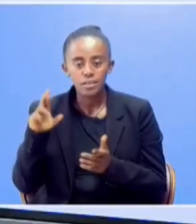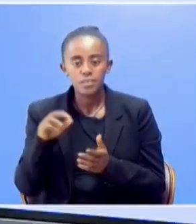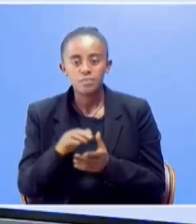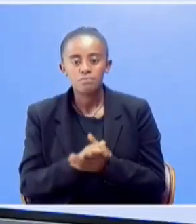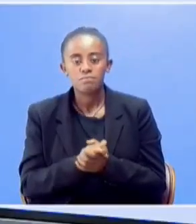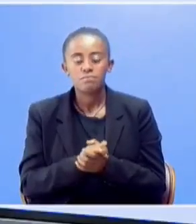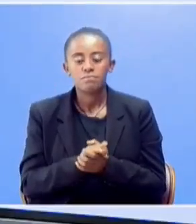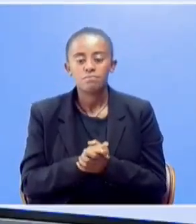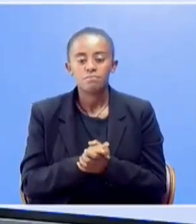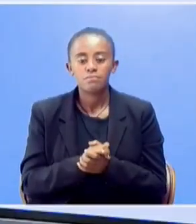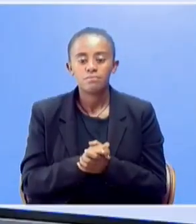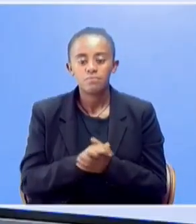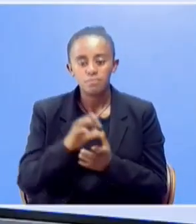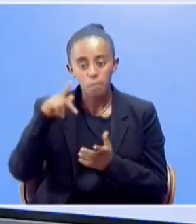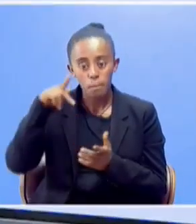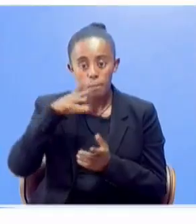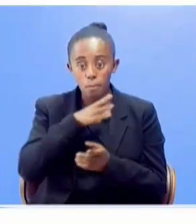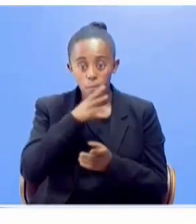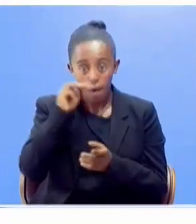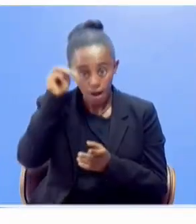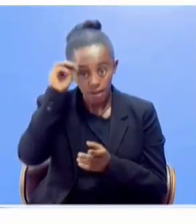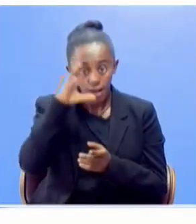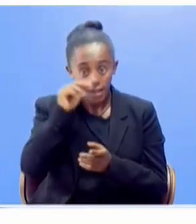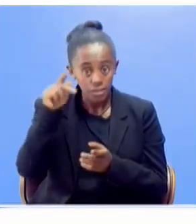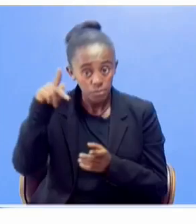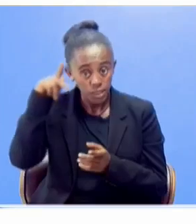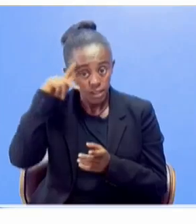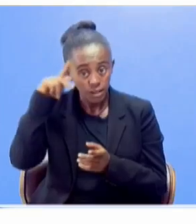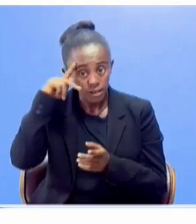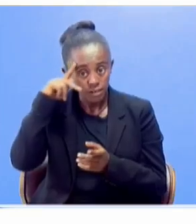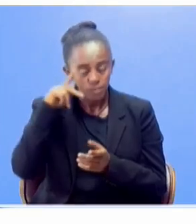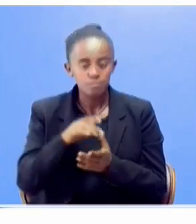yes? Mark and Peter, then